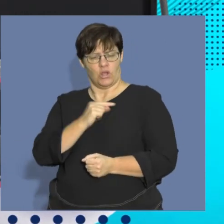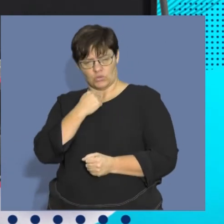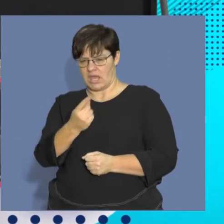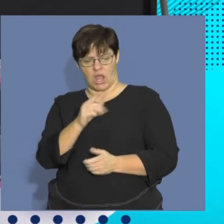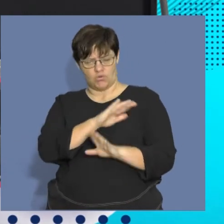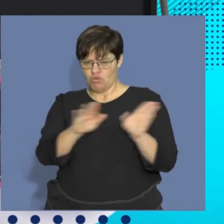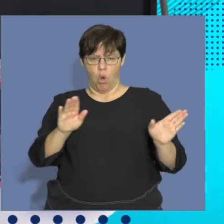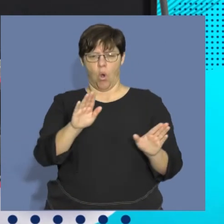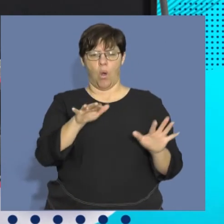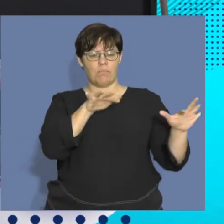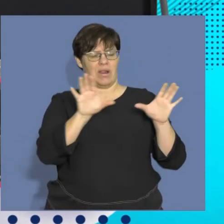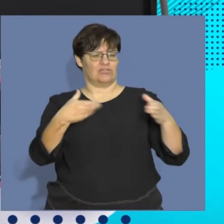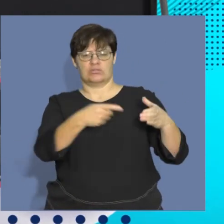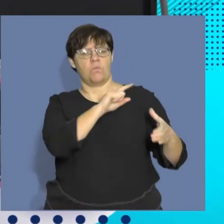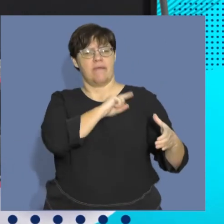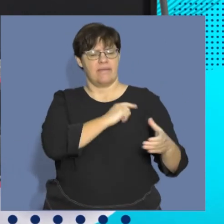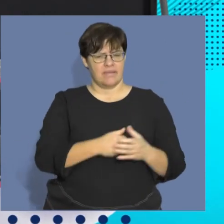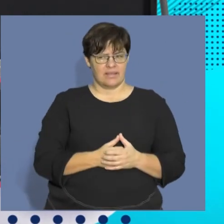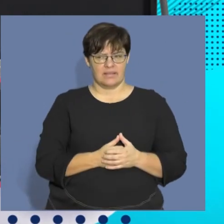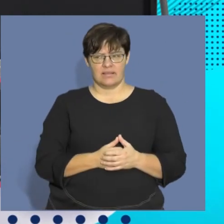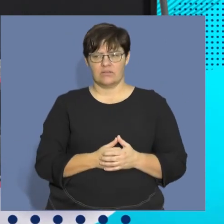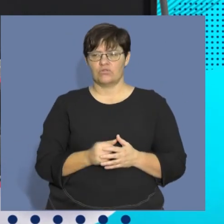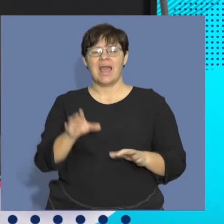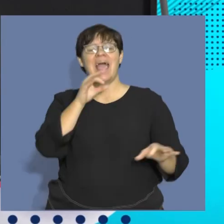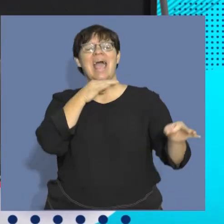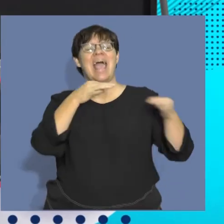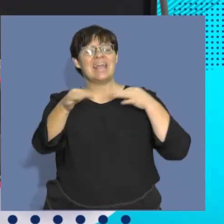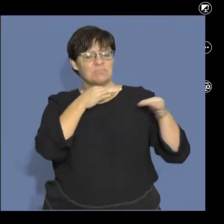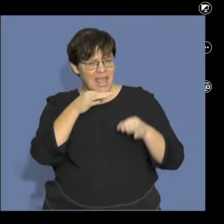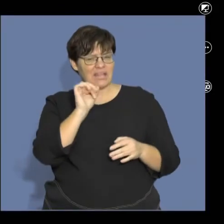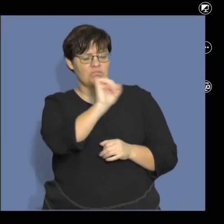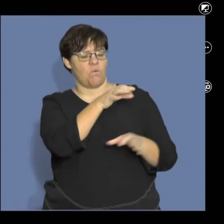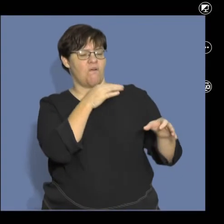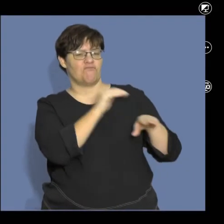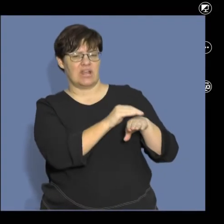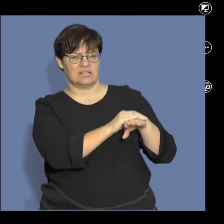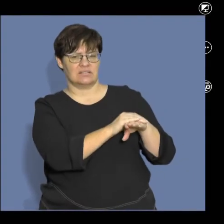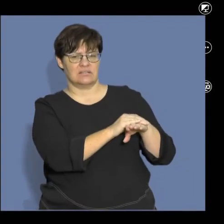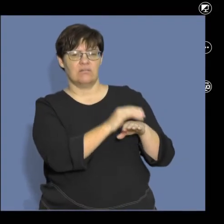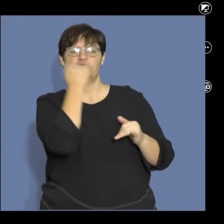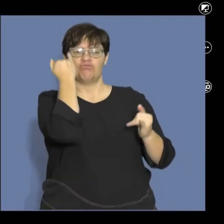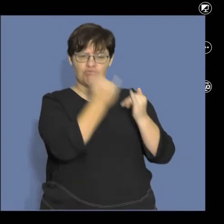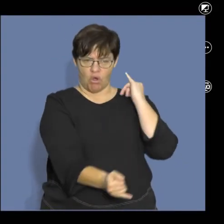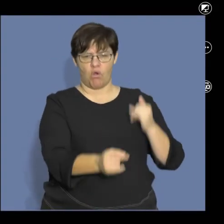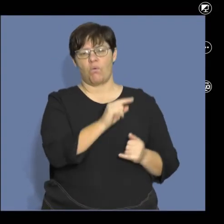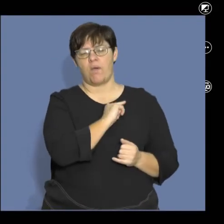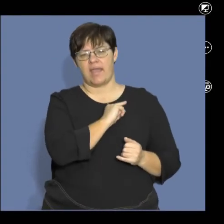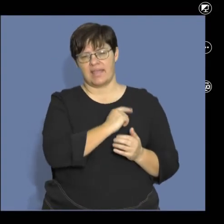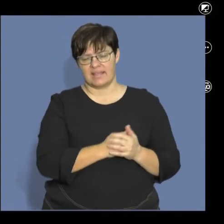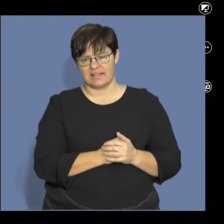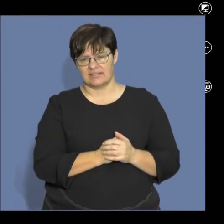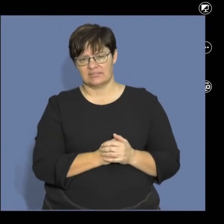back up your opinions with science. So, explain why your friend